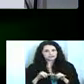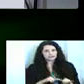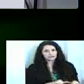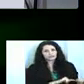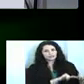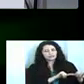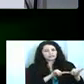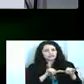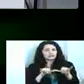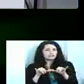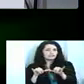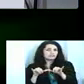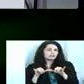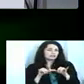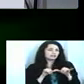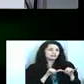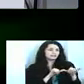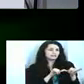the